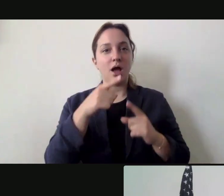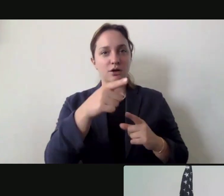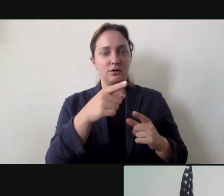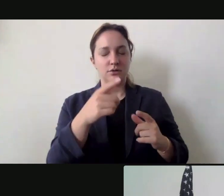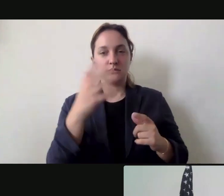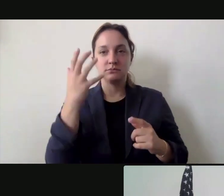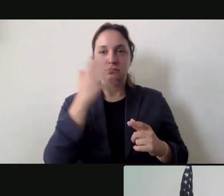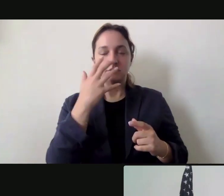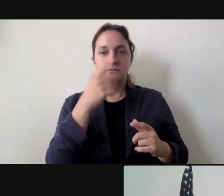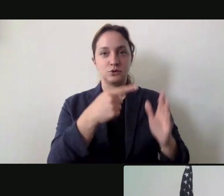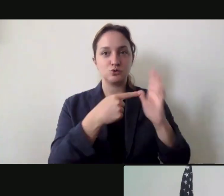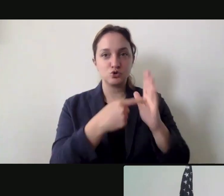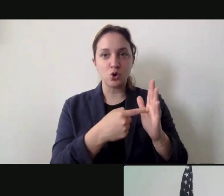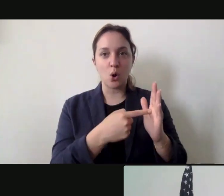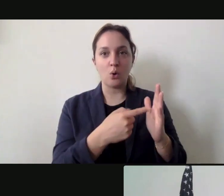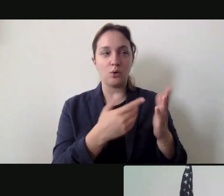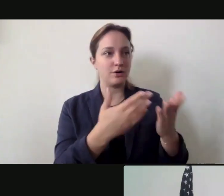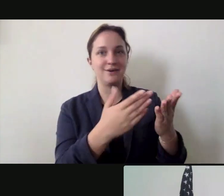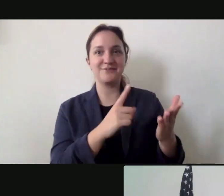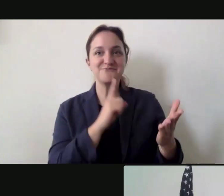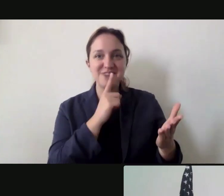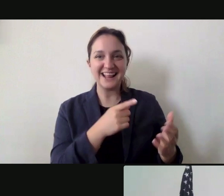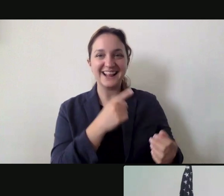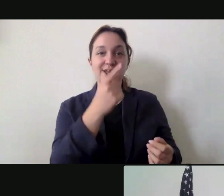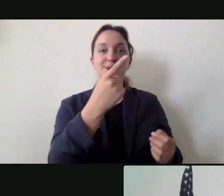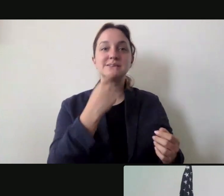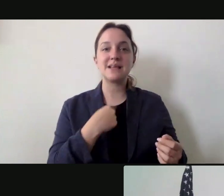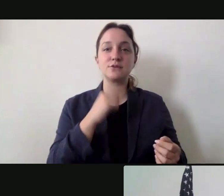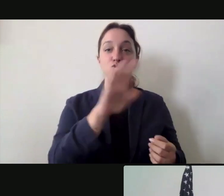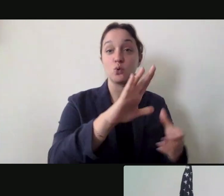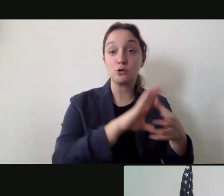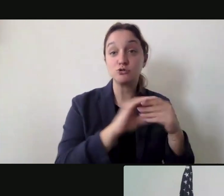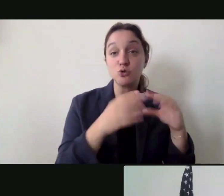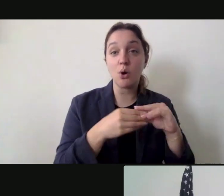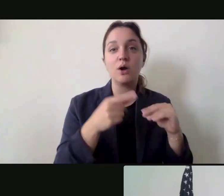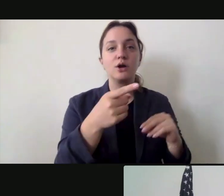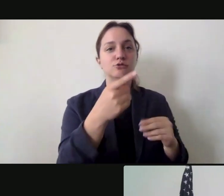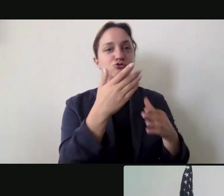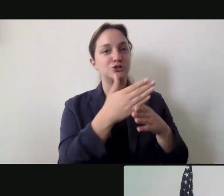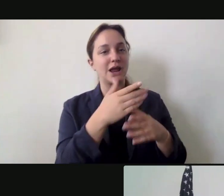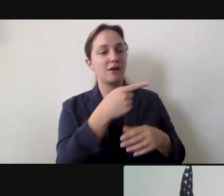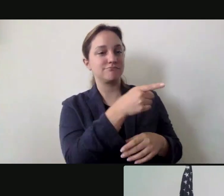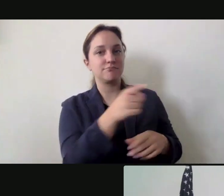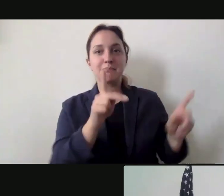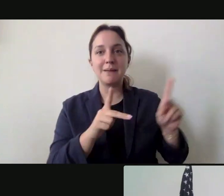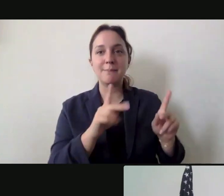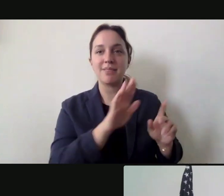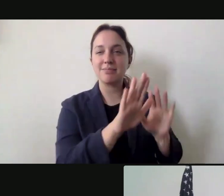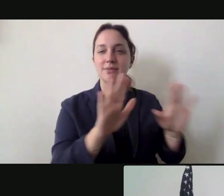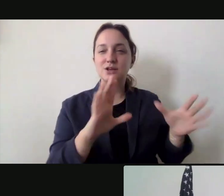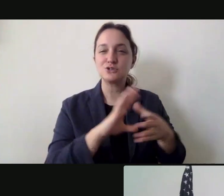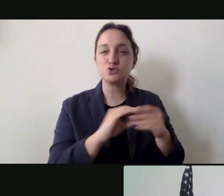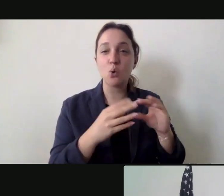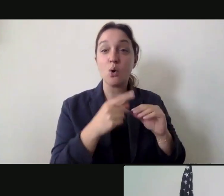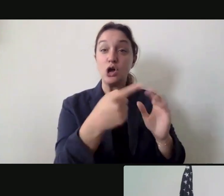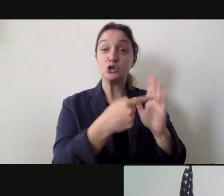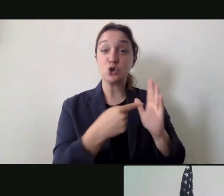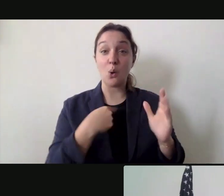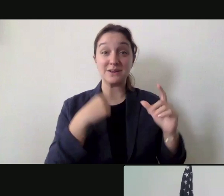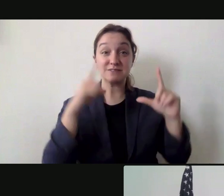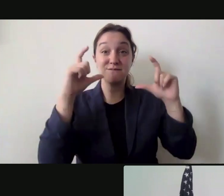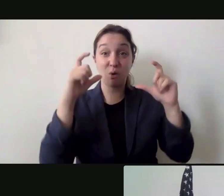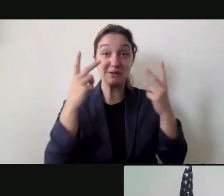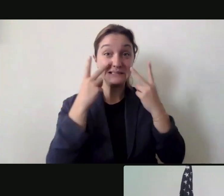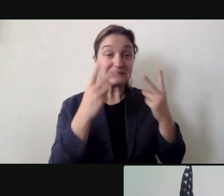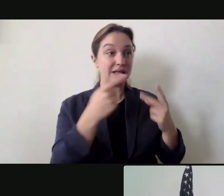this real by telling your own story, by telling the story of the communities that you're working in, showing us the buildings of the communities that you're working in, the people who